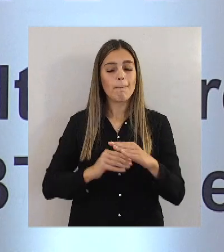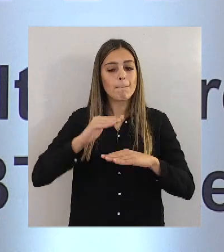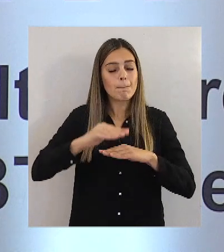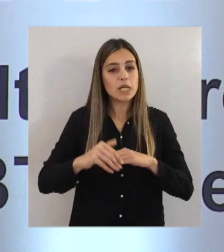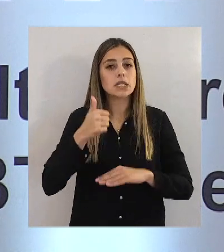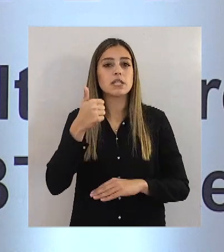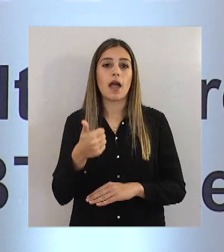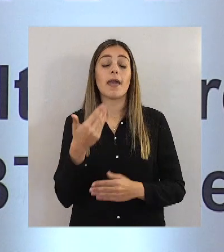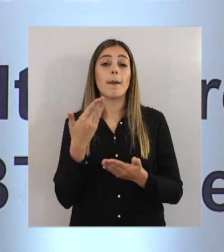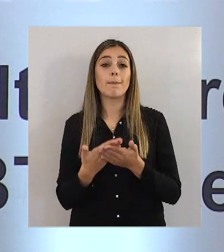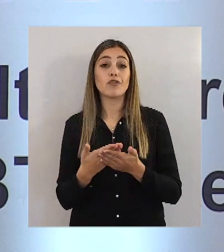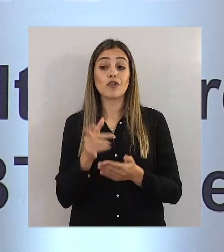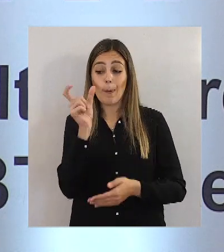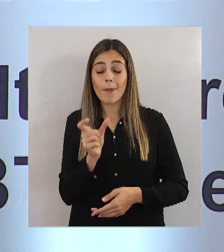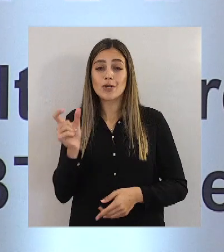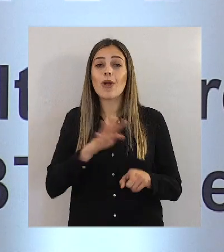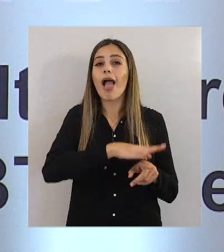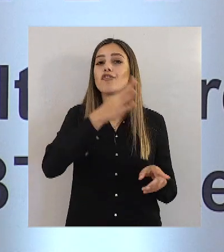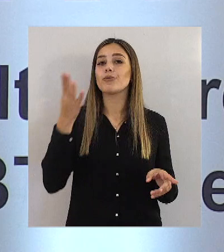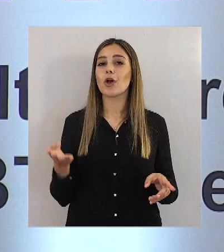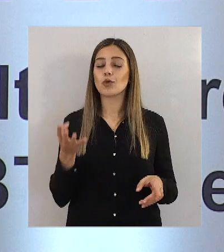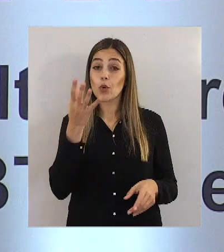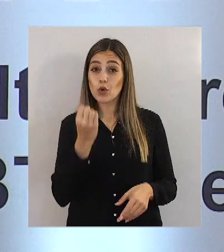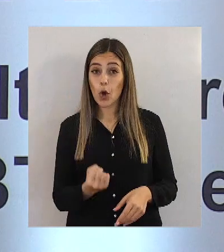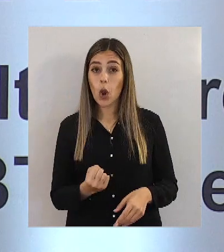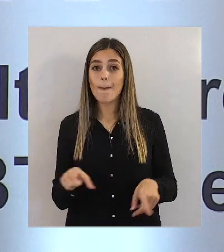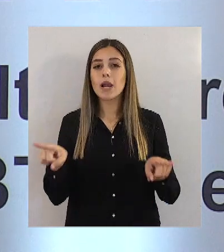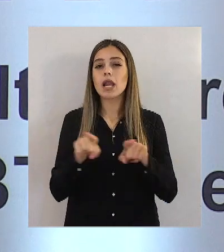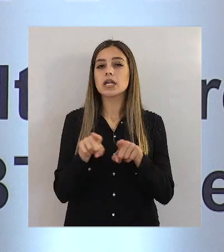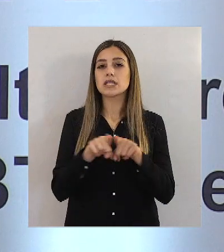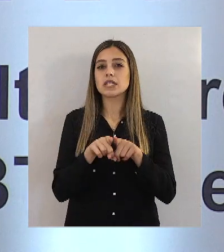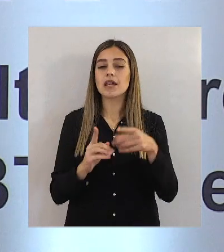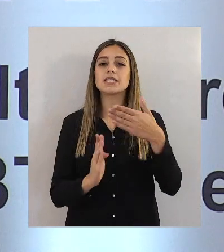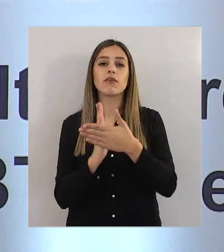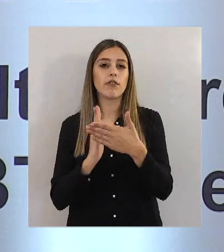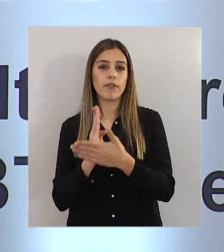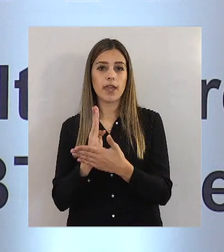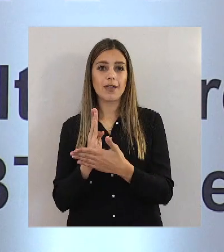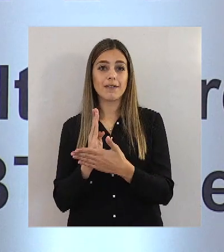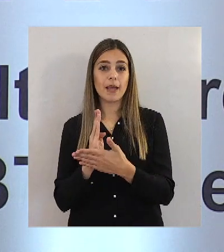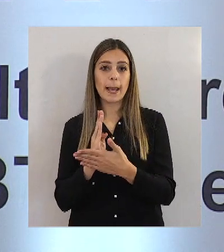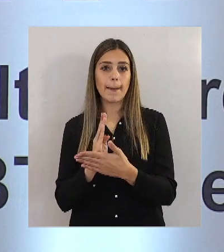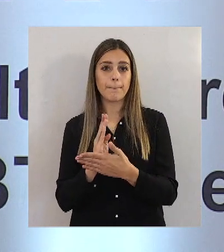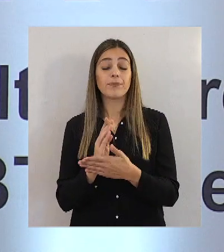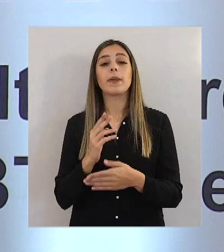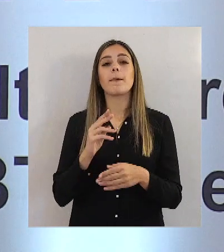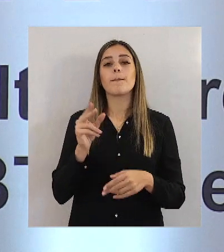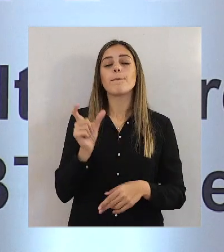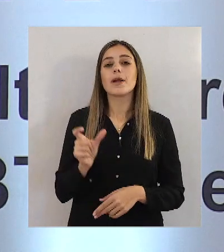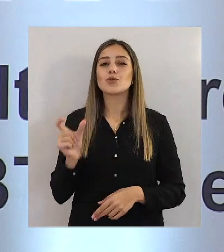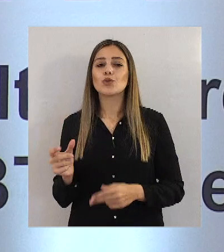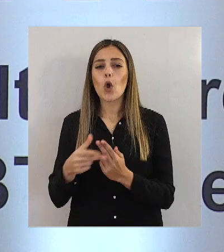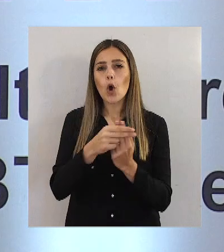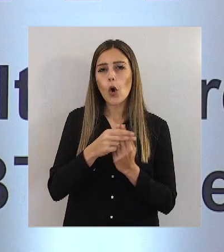persons enjoy equal rights through equal recognition of all couples and families, the right to legal gender